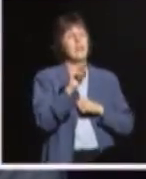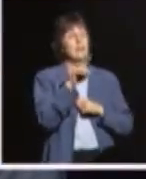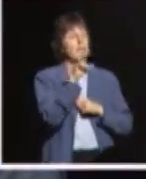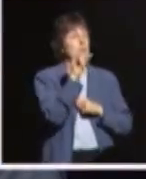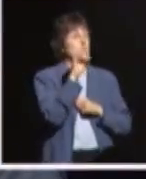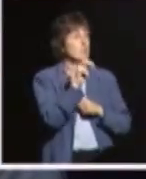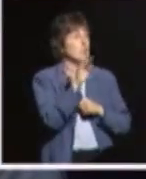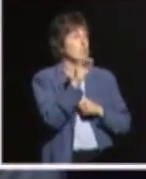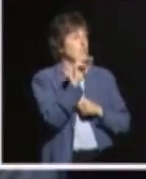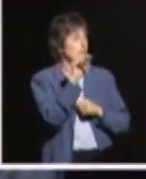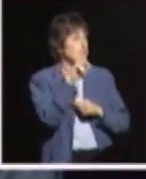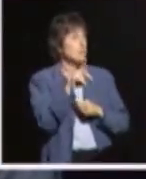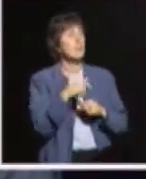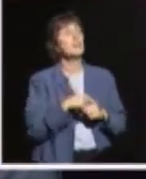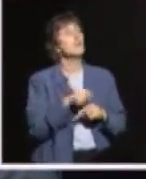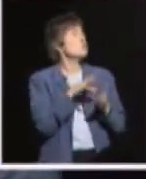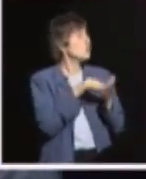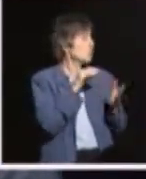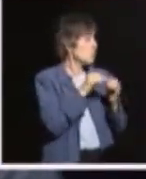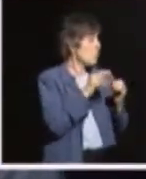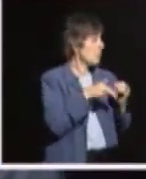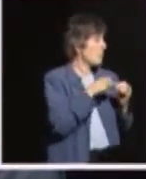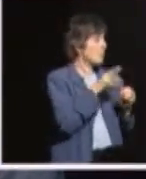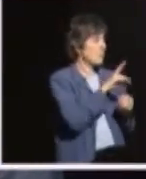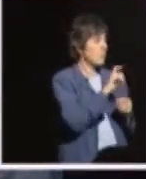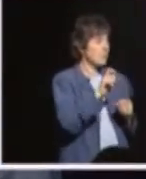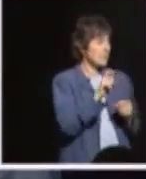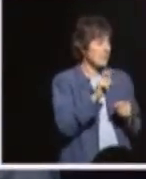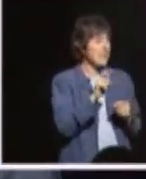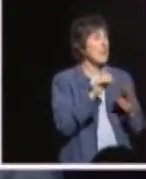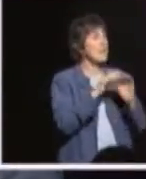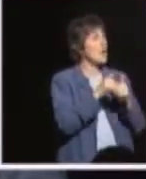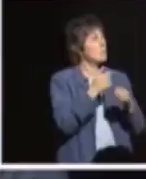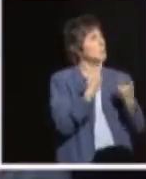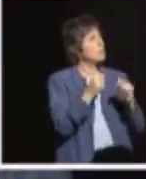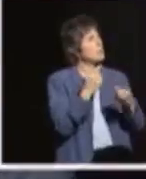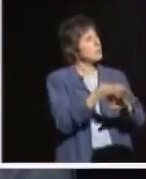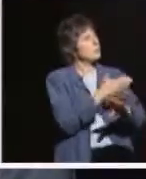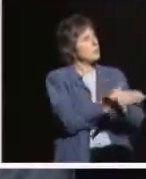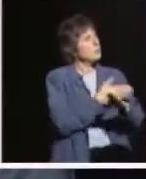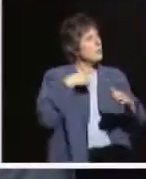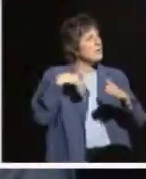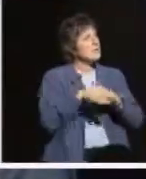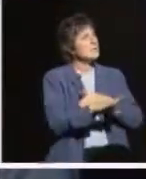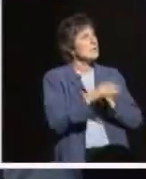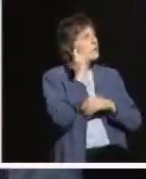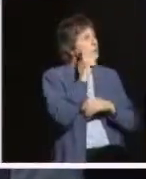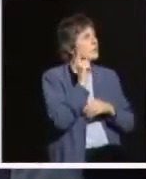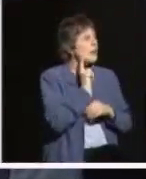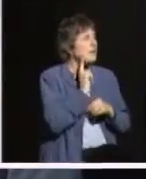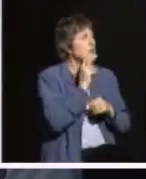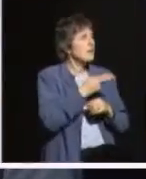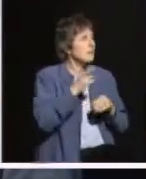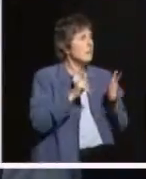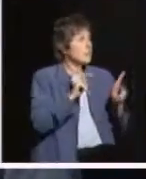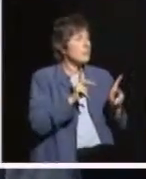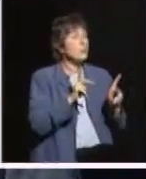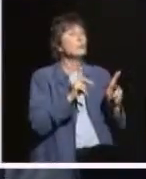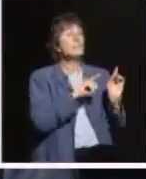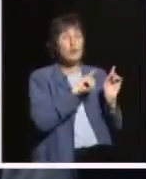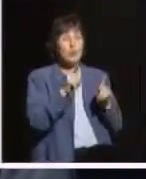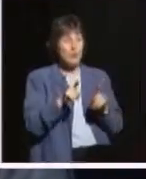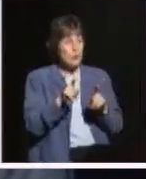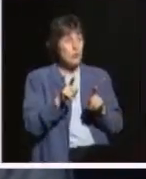about WXXI's efforts to improve accessibility for deaf and hard of hearing citizens during Election 08, please go to our